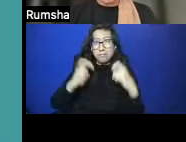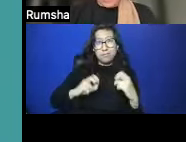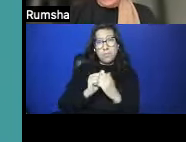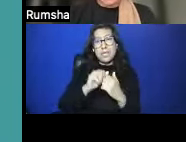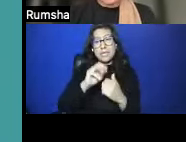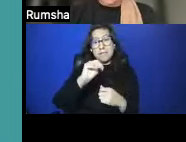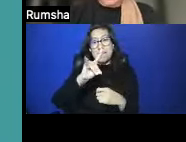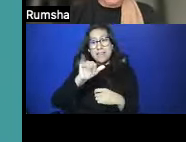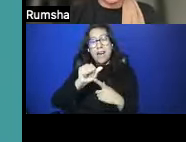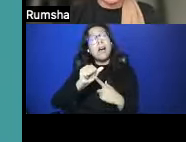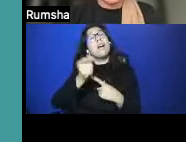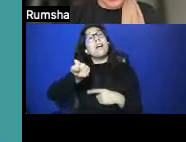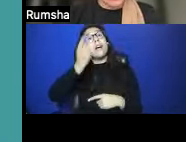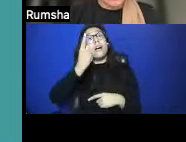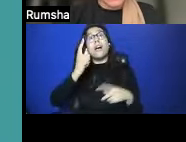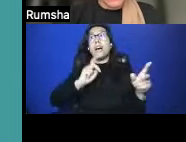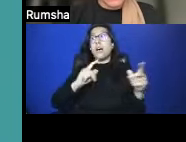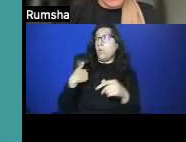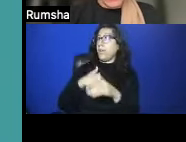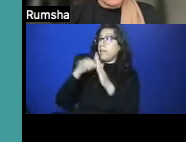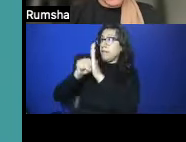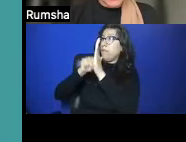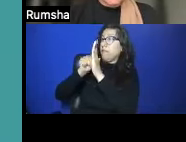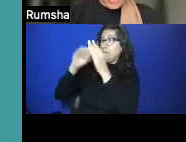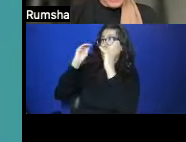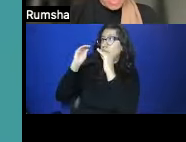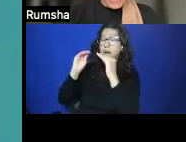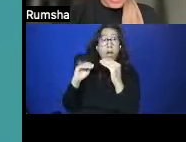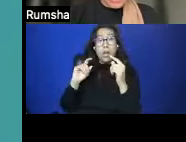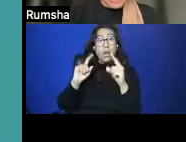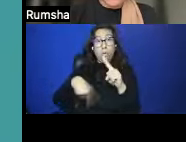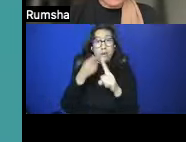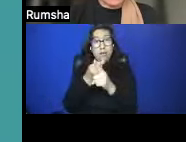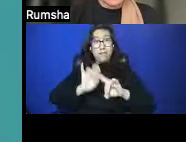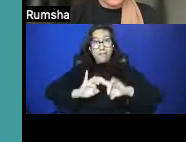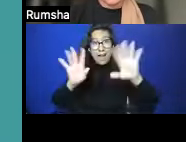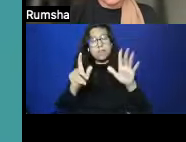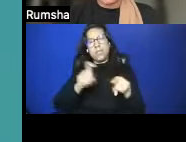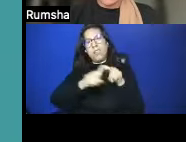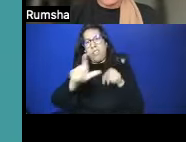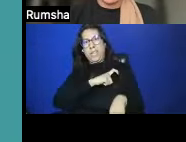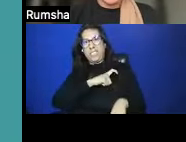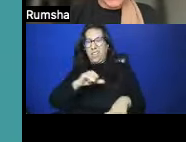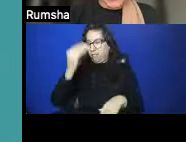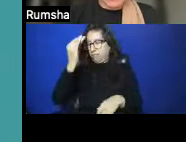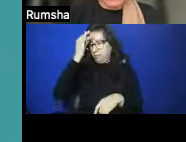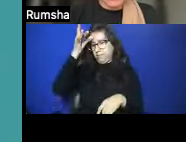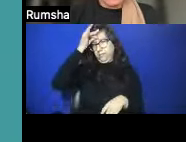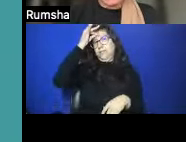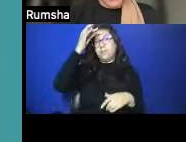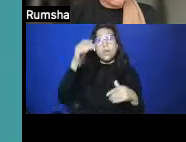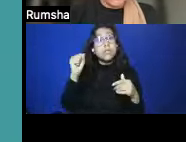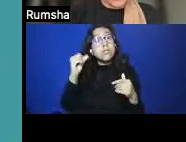into our minds as the only solution to violence. And when a major crisis happens, Copaganda is used to justify more